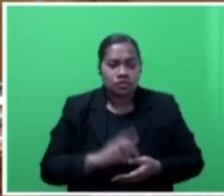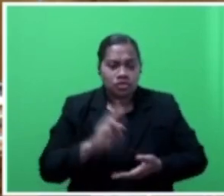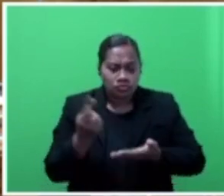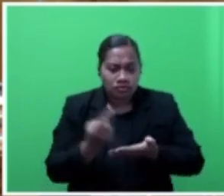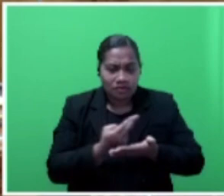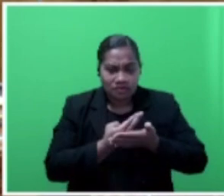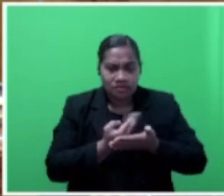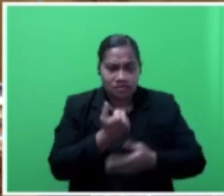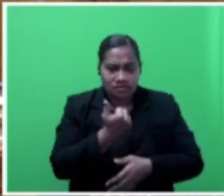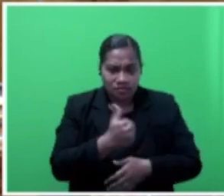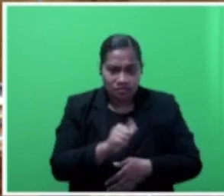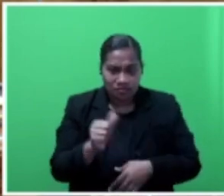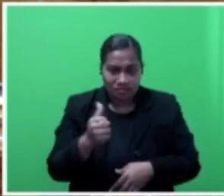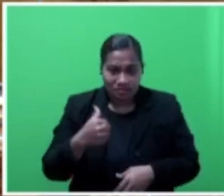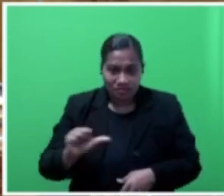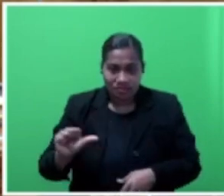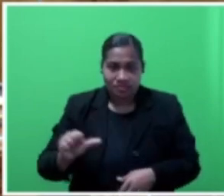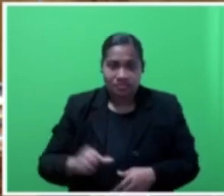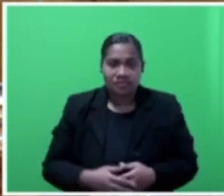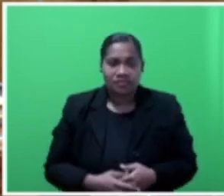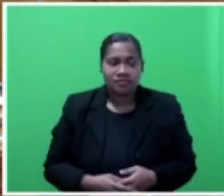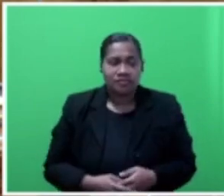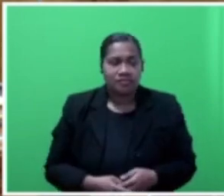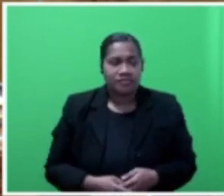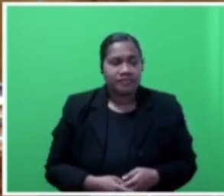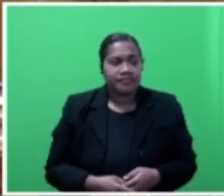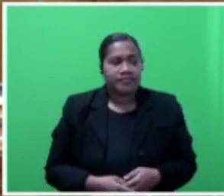generated by people